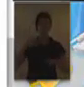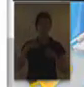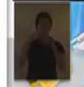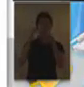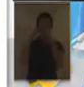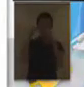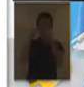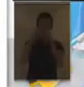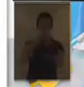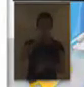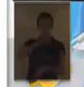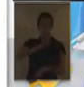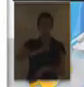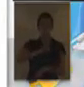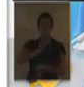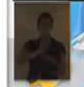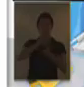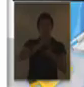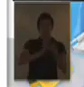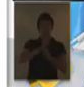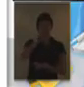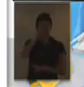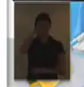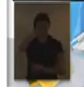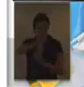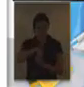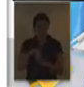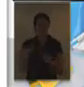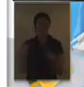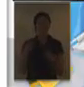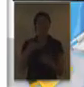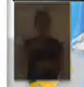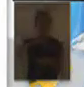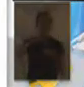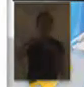if the alarm goes off, the home tells you there's a fire, for example.